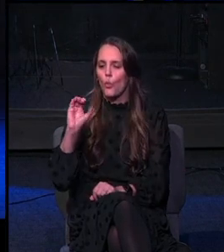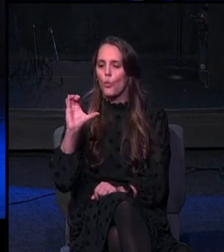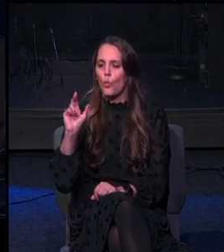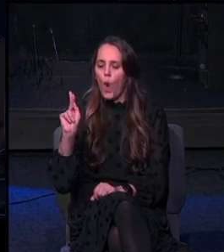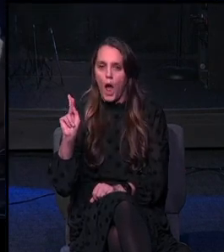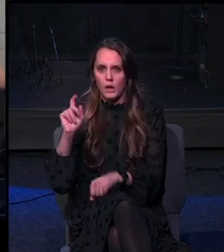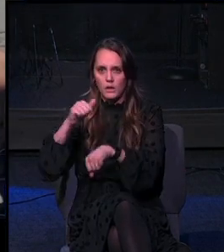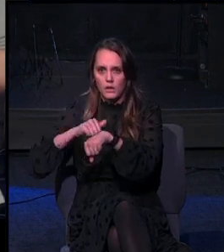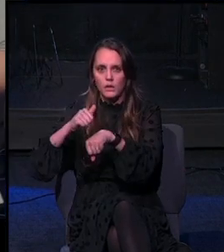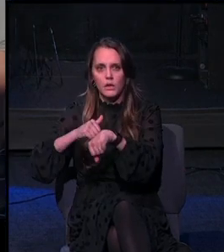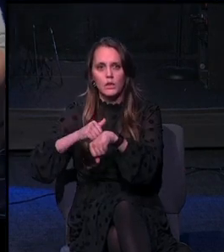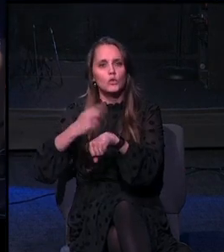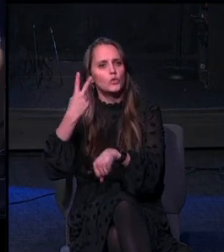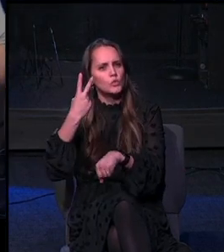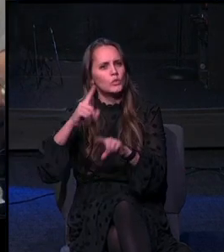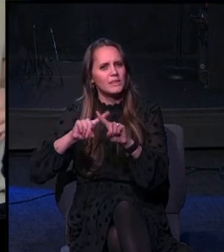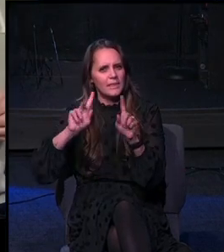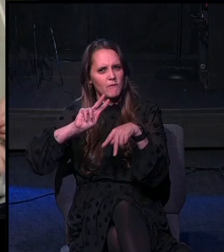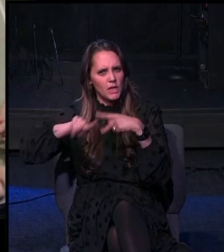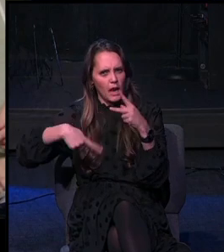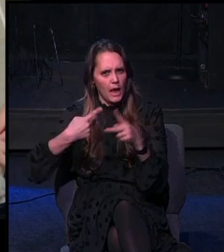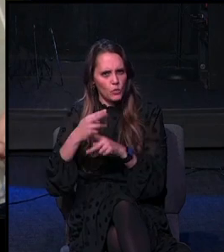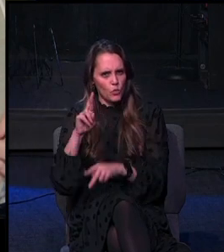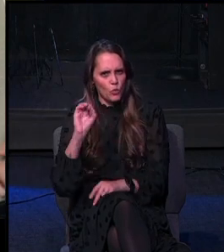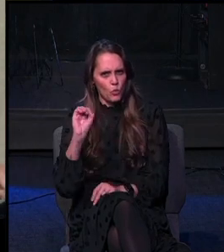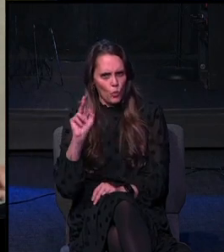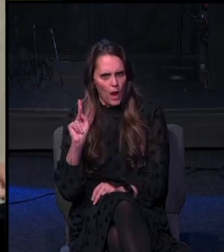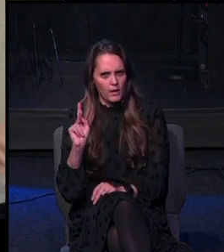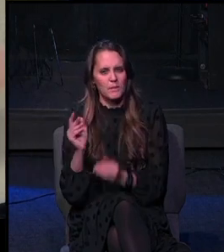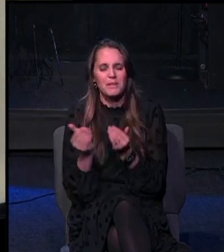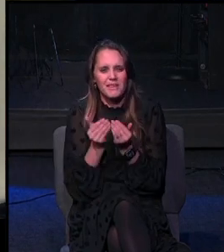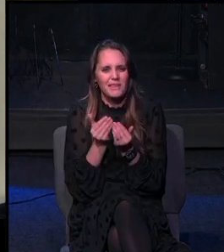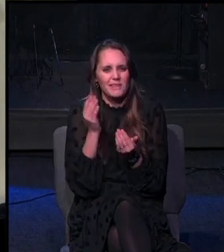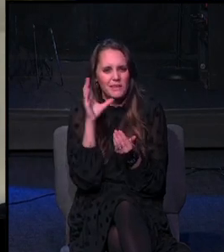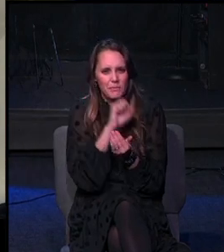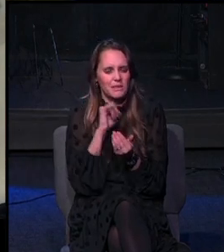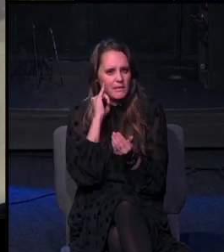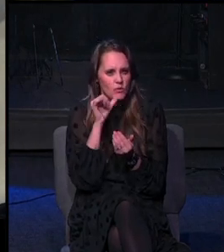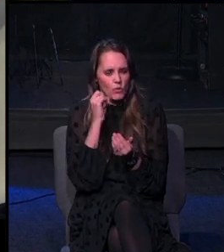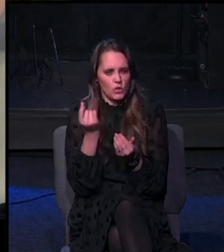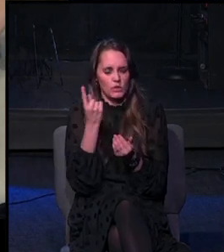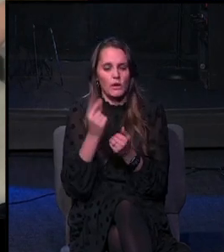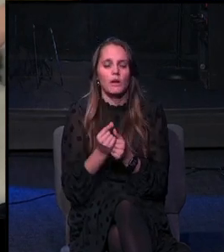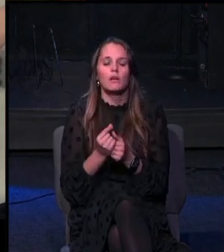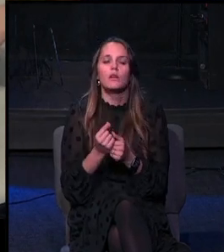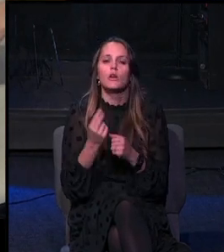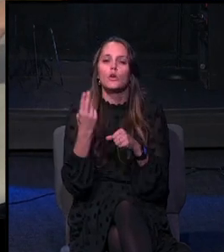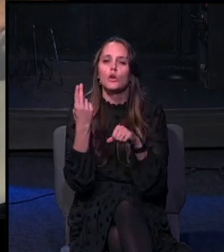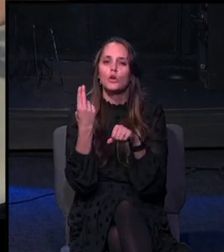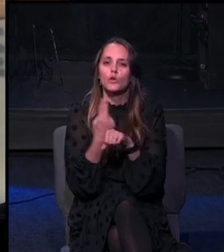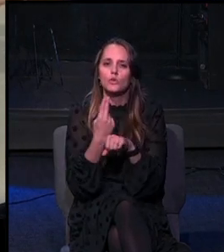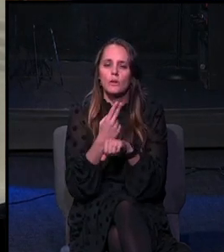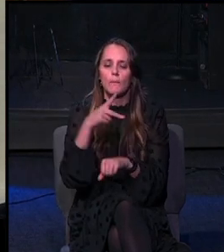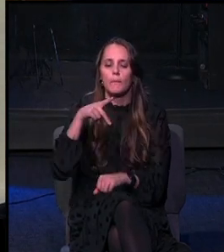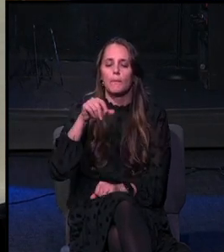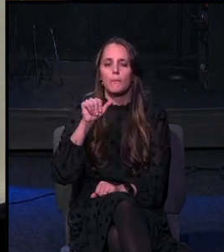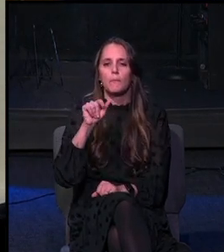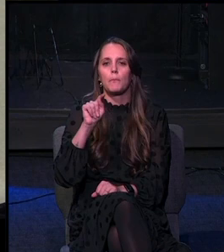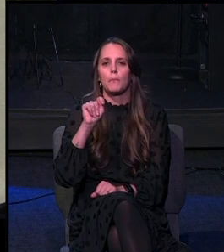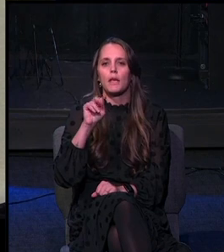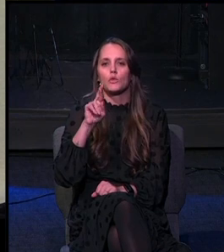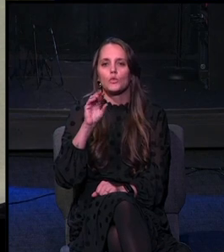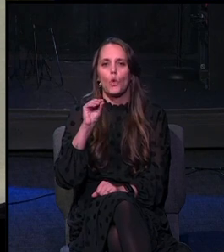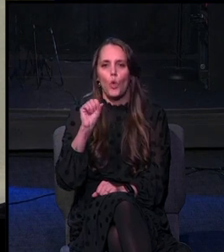kinds of rock that it would be easy for us to miss if we didn't get it. So he uses the word Petros